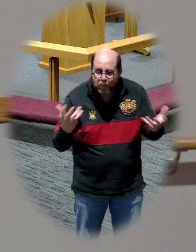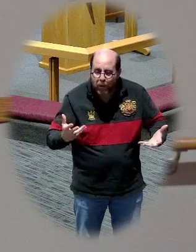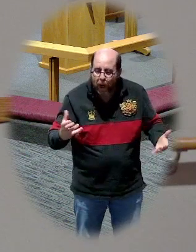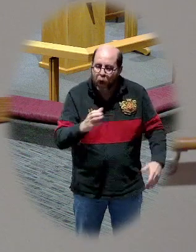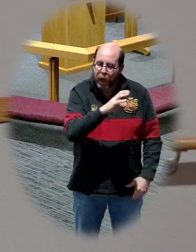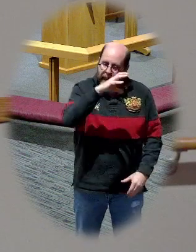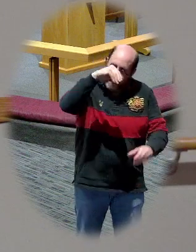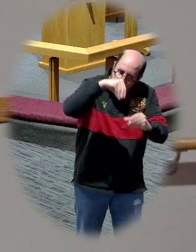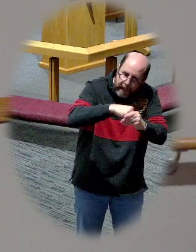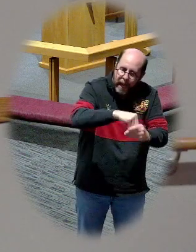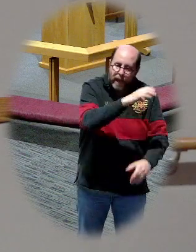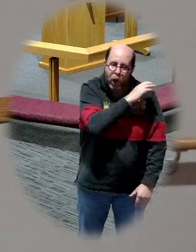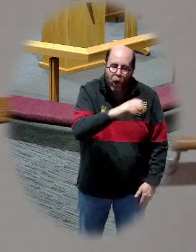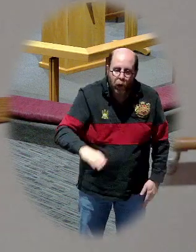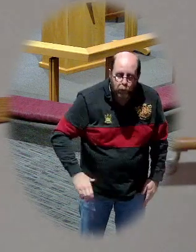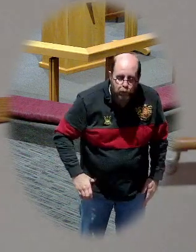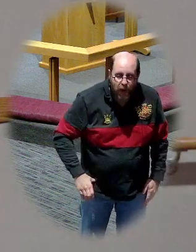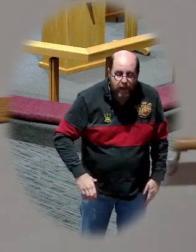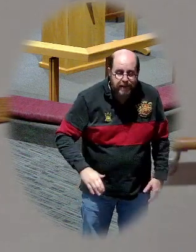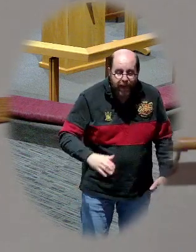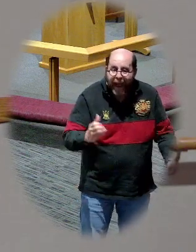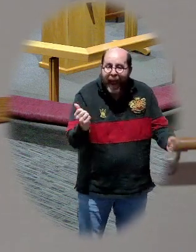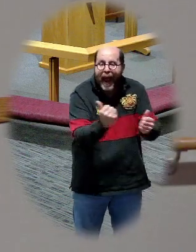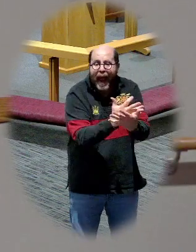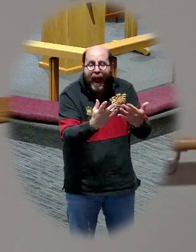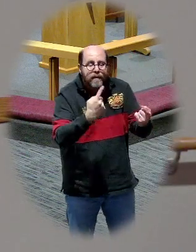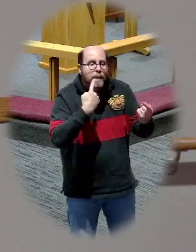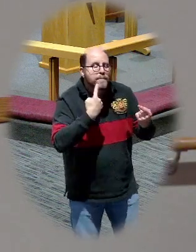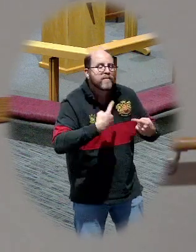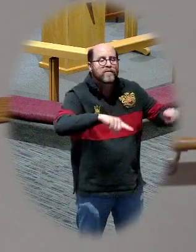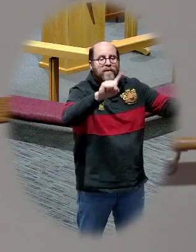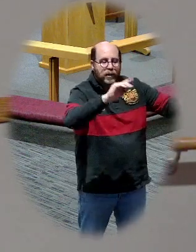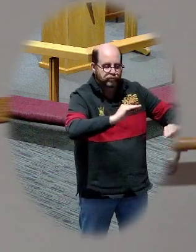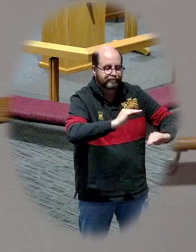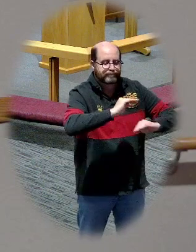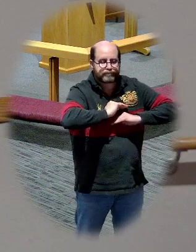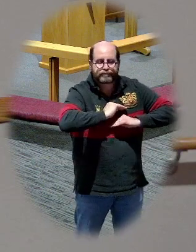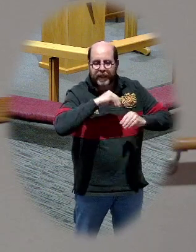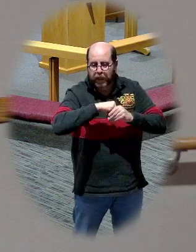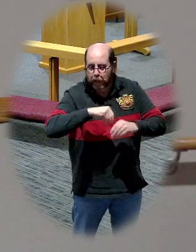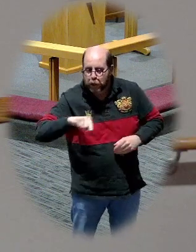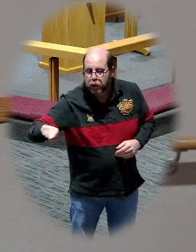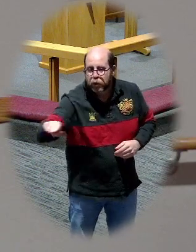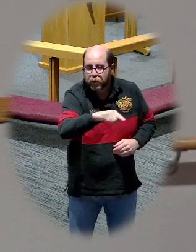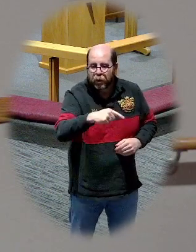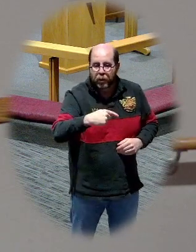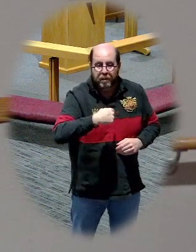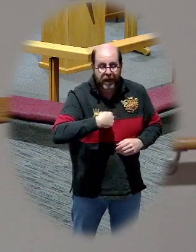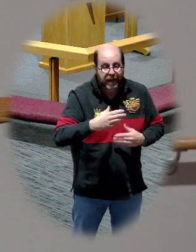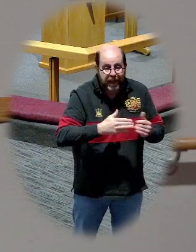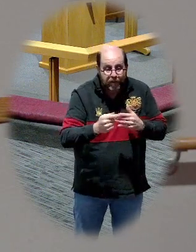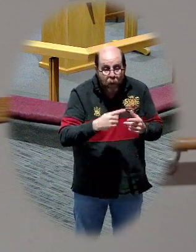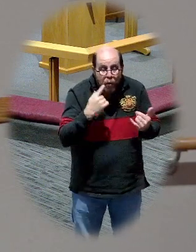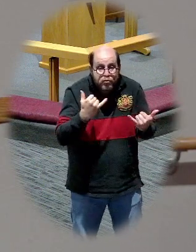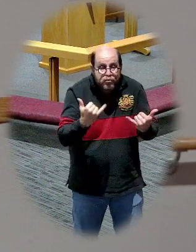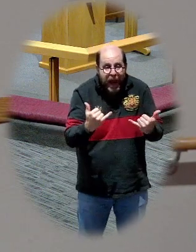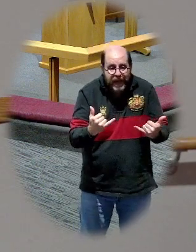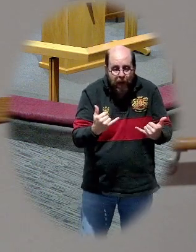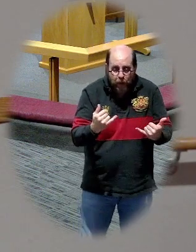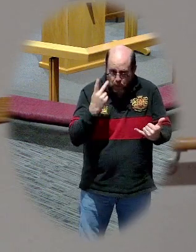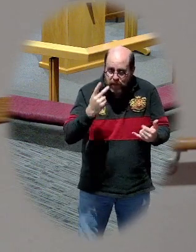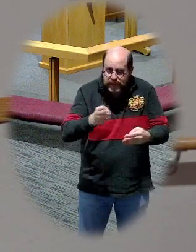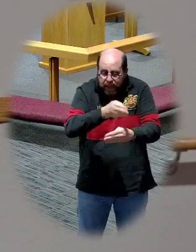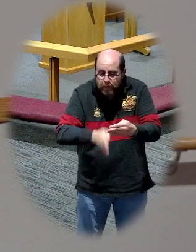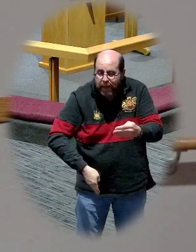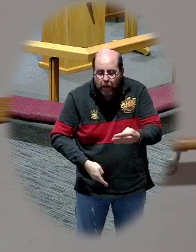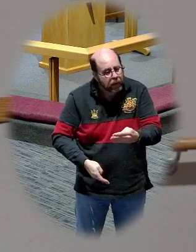in Christ, all of this is fulfilled in you and I, even though we don't yet see it in its completed